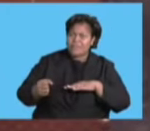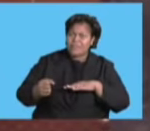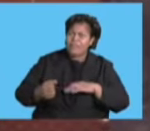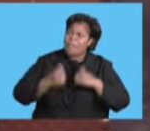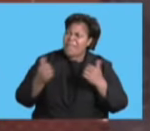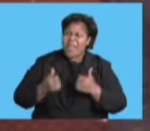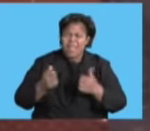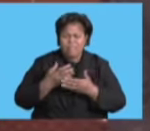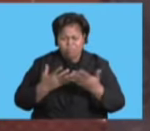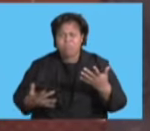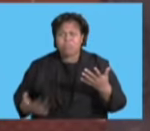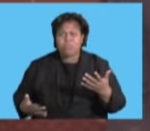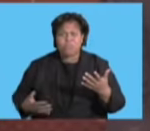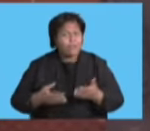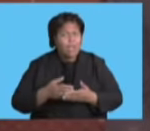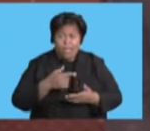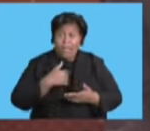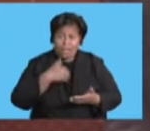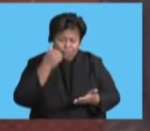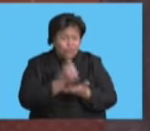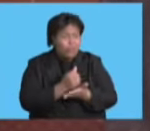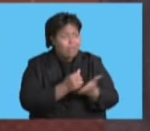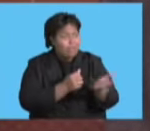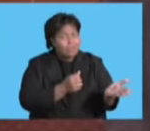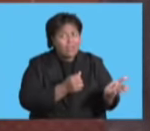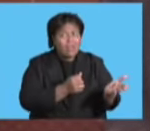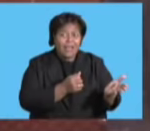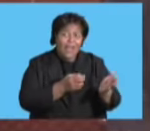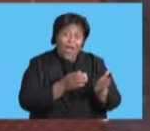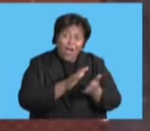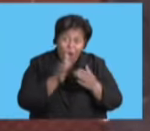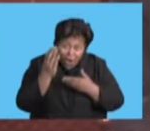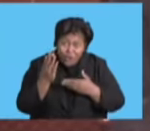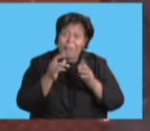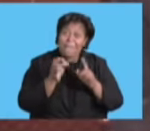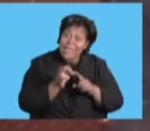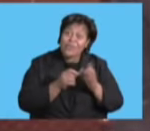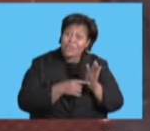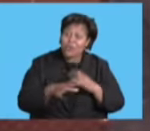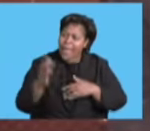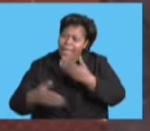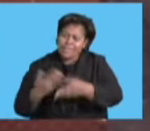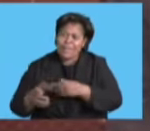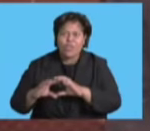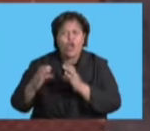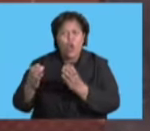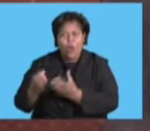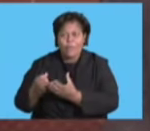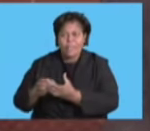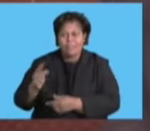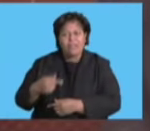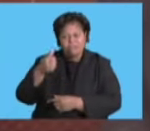things. We are sure Honourable Tikoduadua explained this to the committee, but we perfectly understand the committee's modus